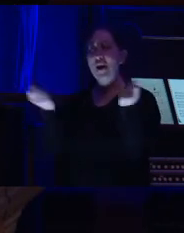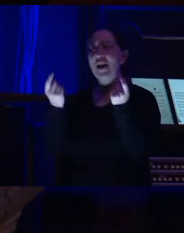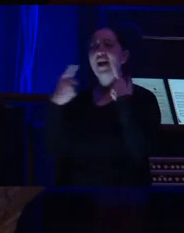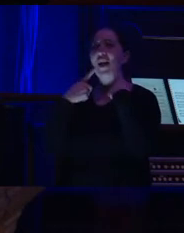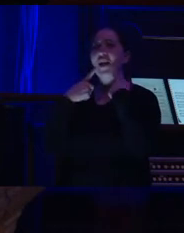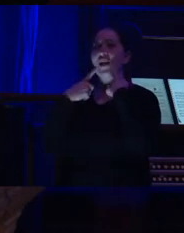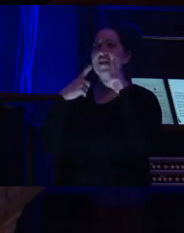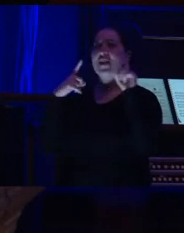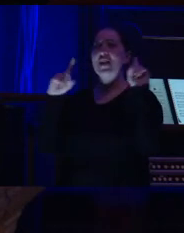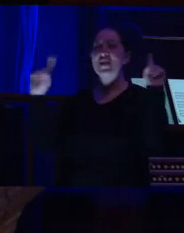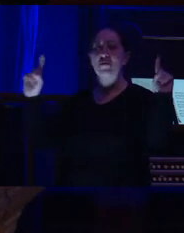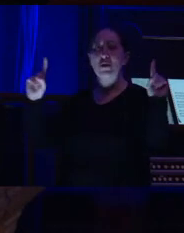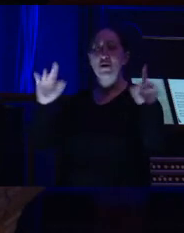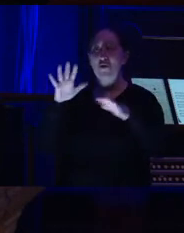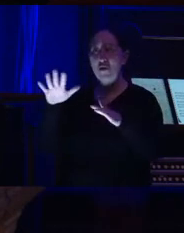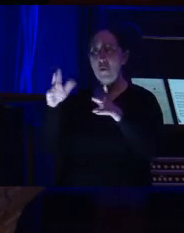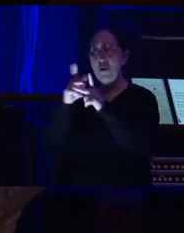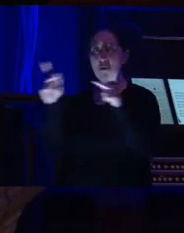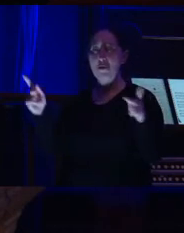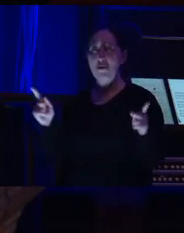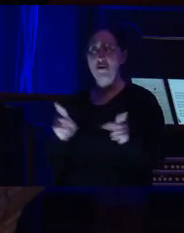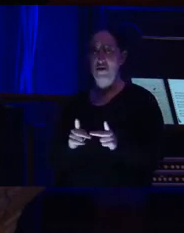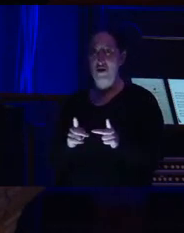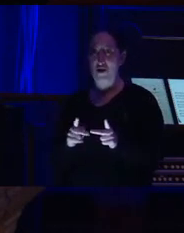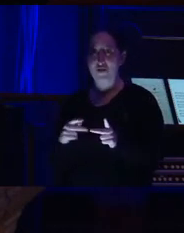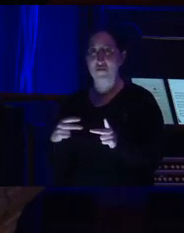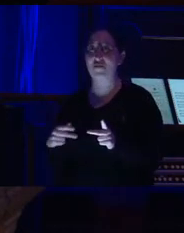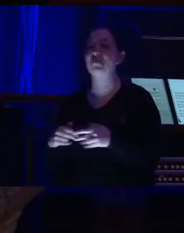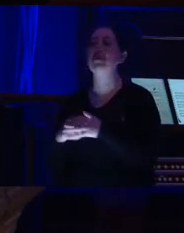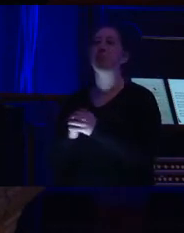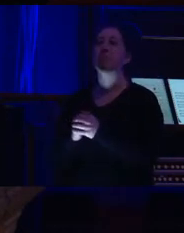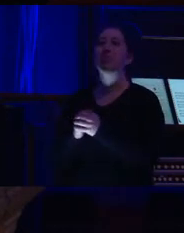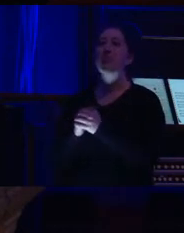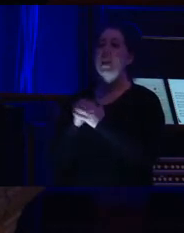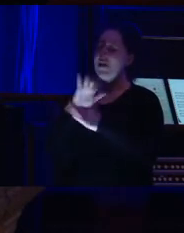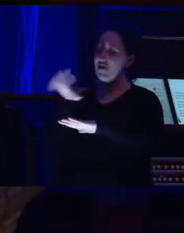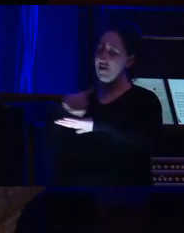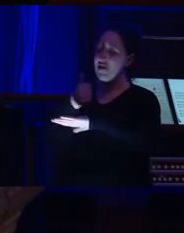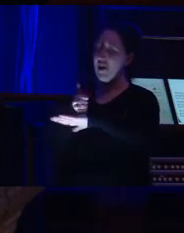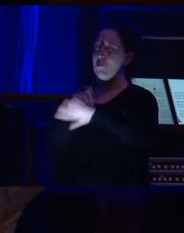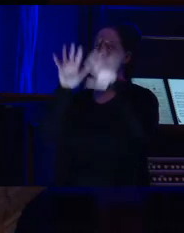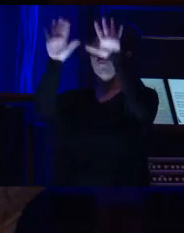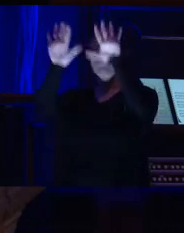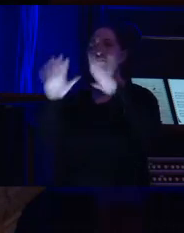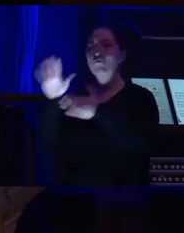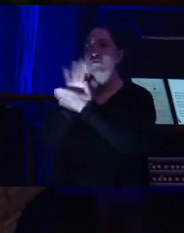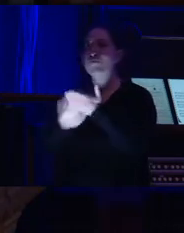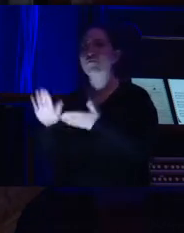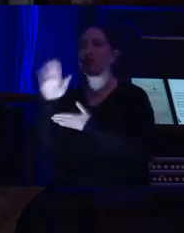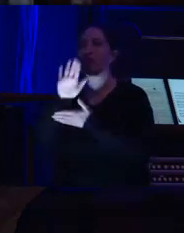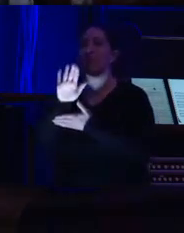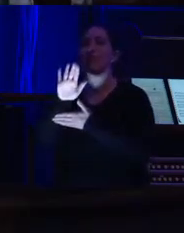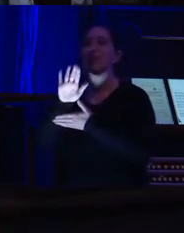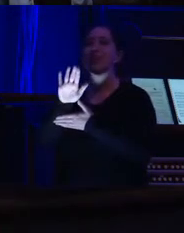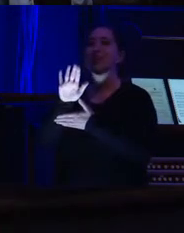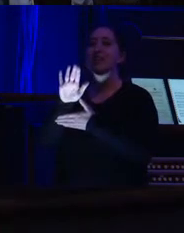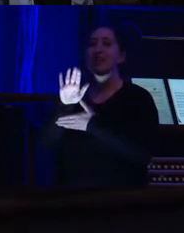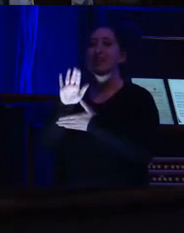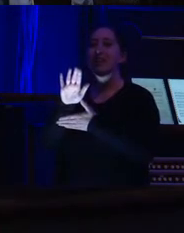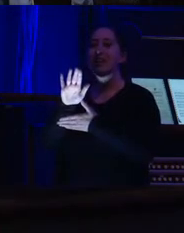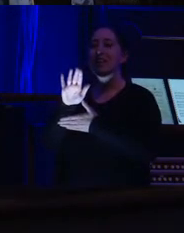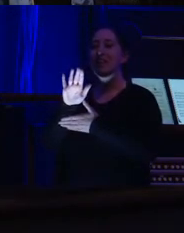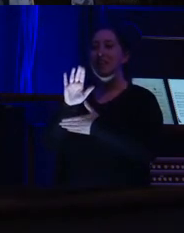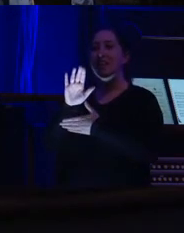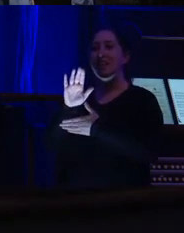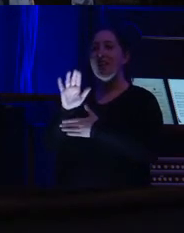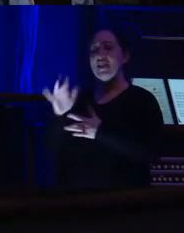your leadership, already well established in this great university. It is an occasion that holds